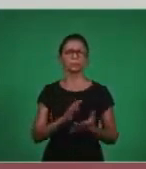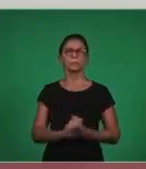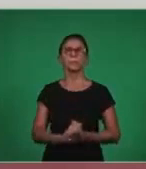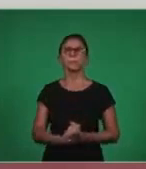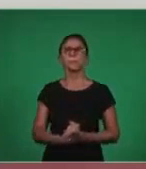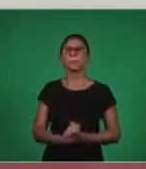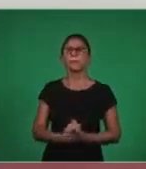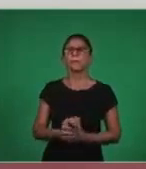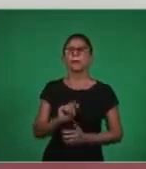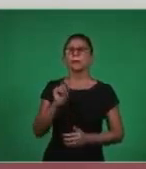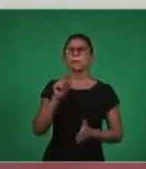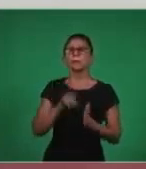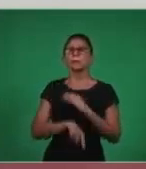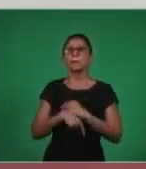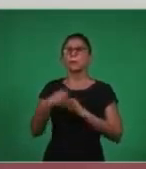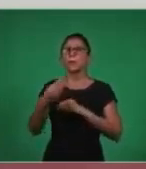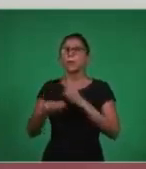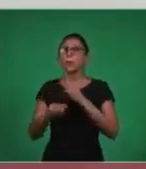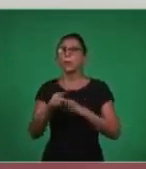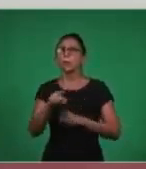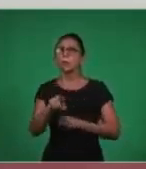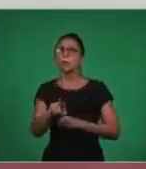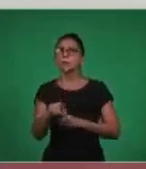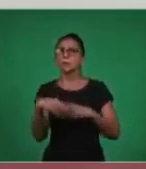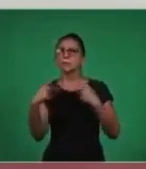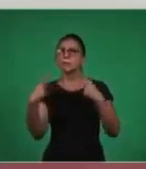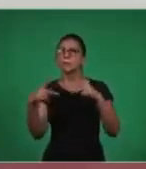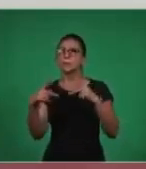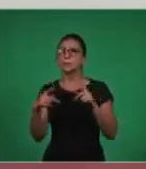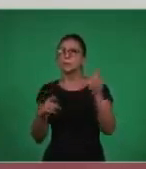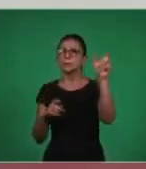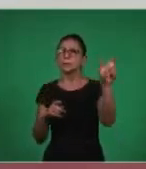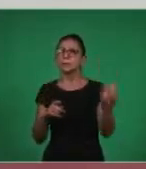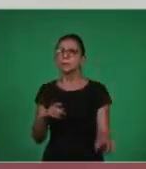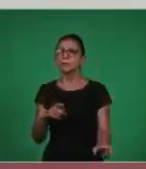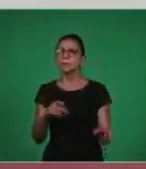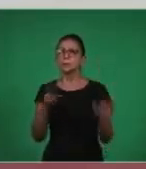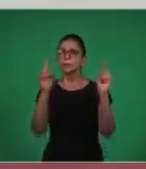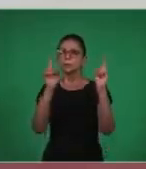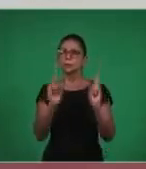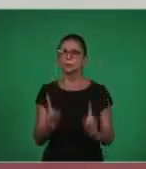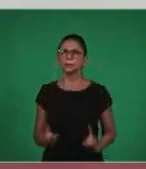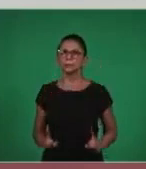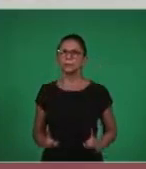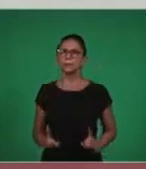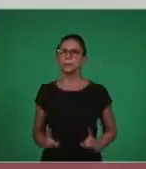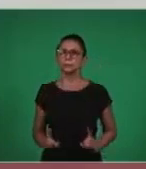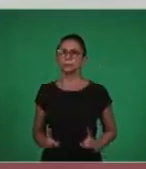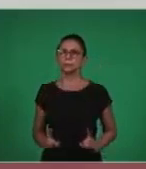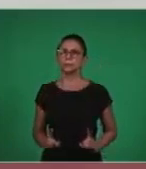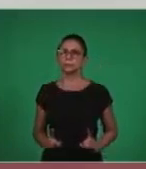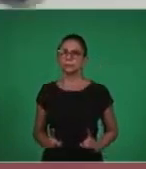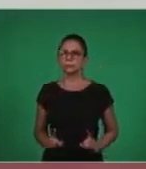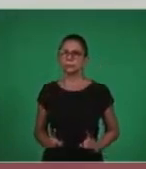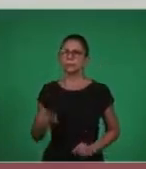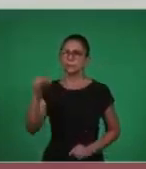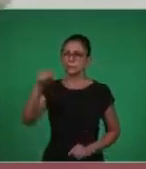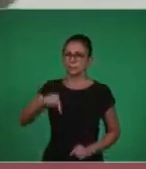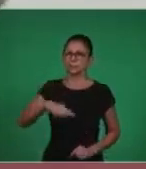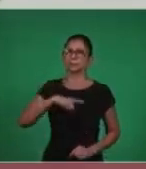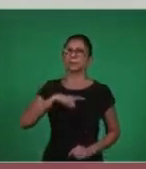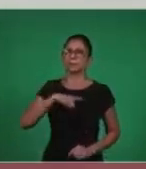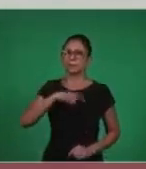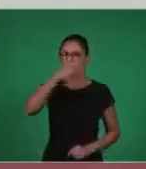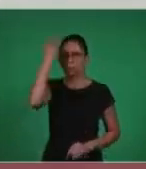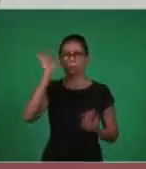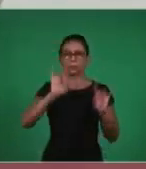And now you ask, how are you going to preach for someone that has this kind of deficiency? Today we have people in our midst that are